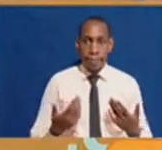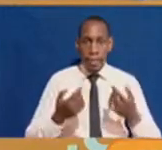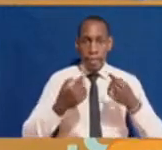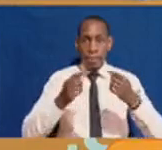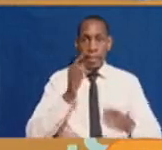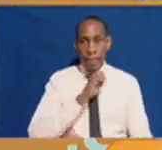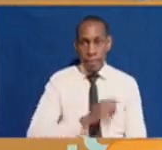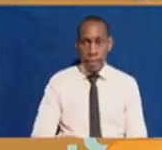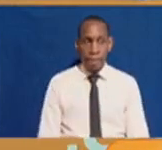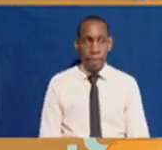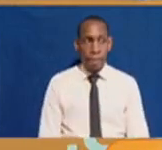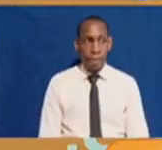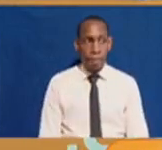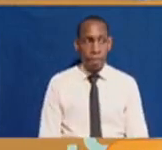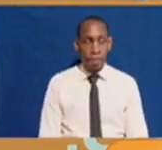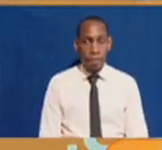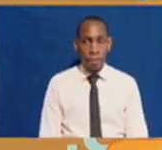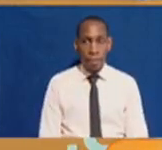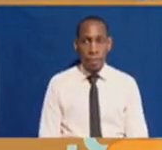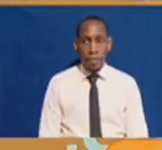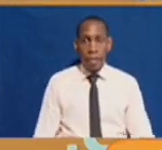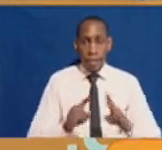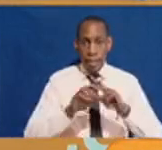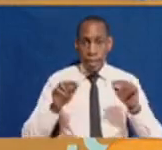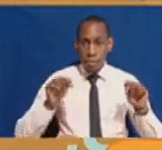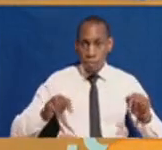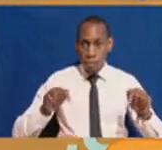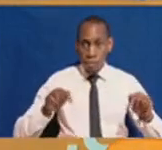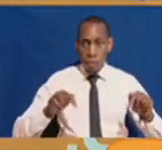Nimeshinda. Na kutokea leo